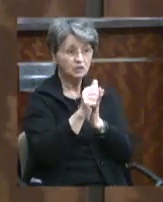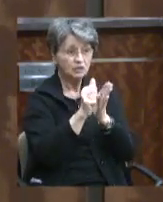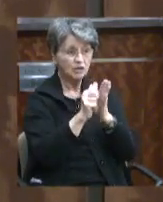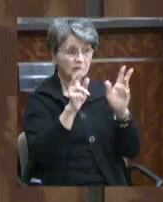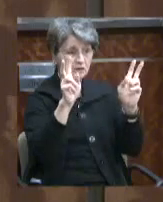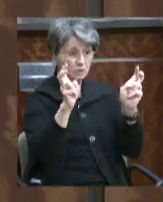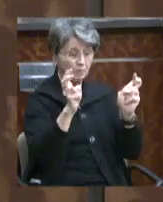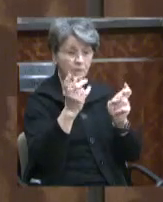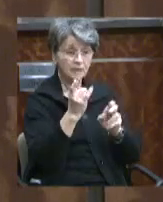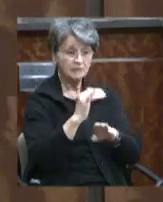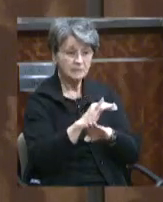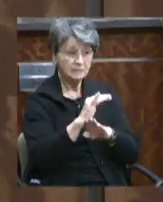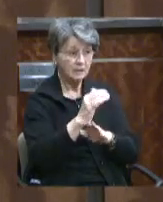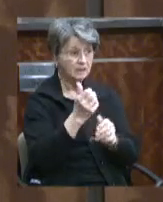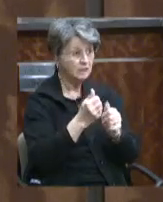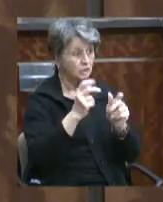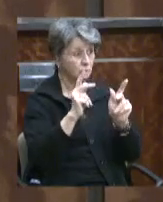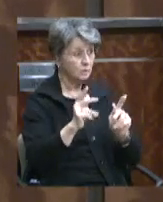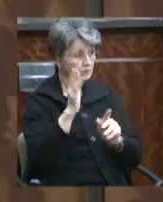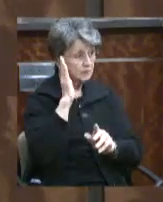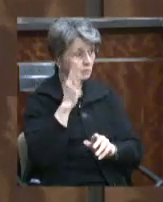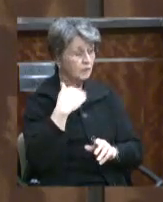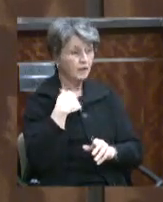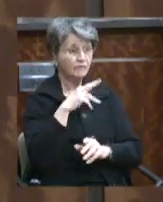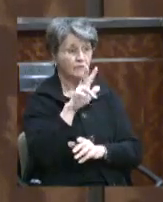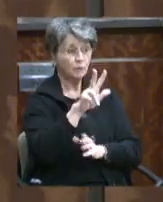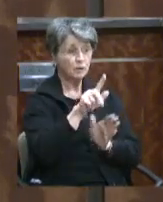tonight each speaker will have 3 minutes to speak.